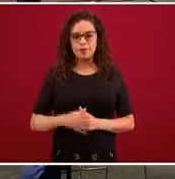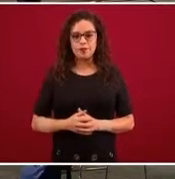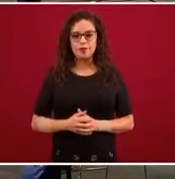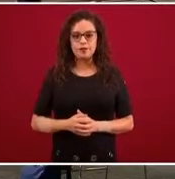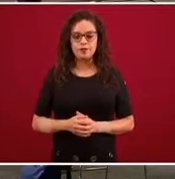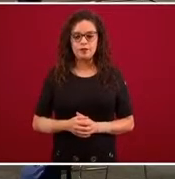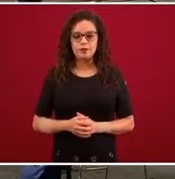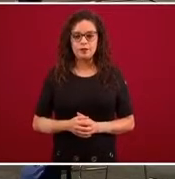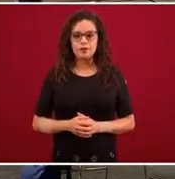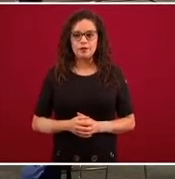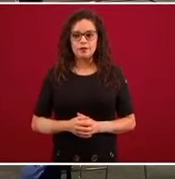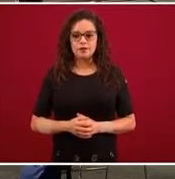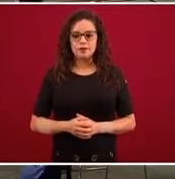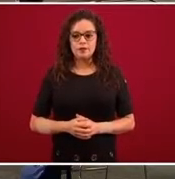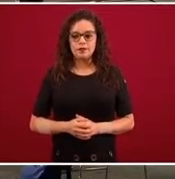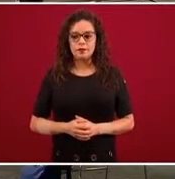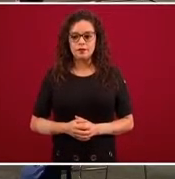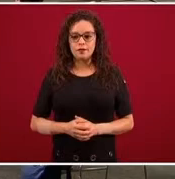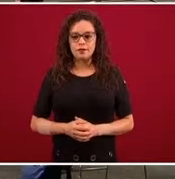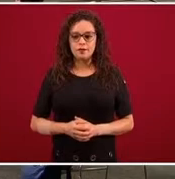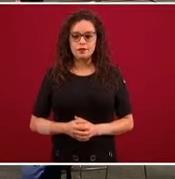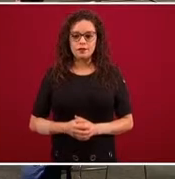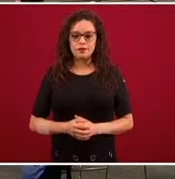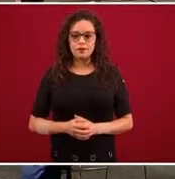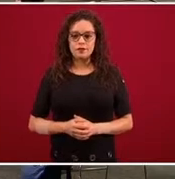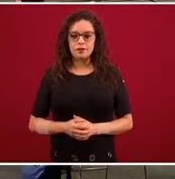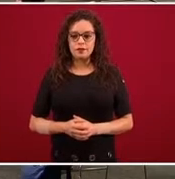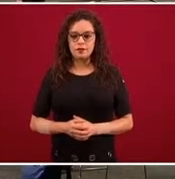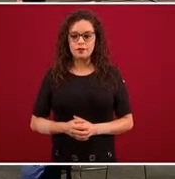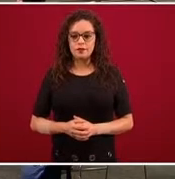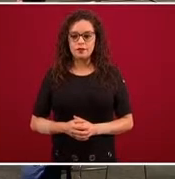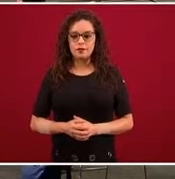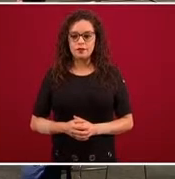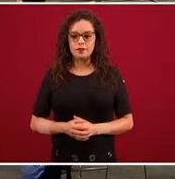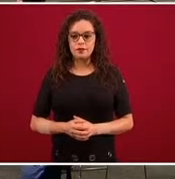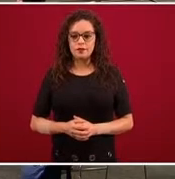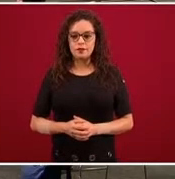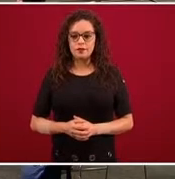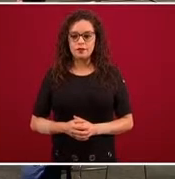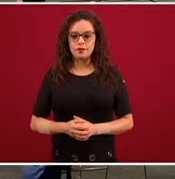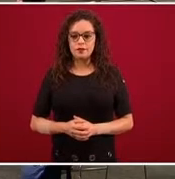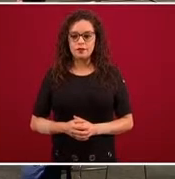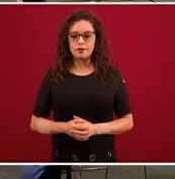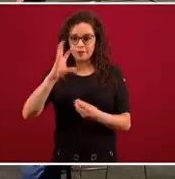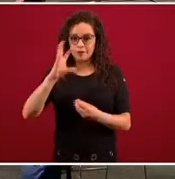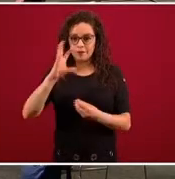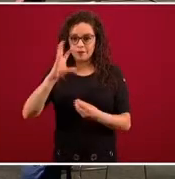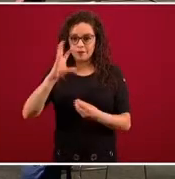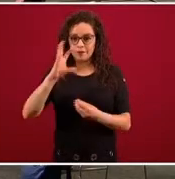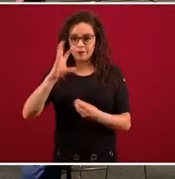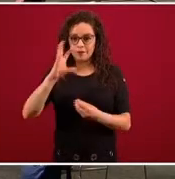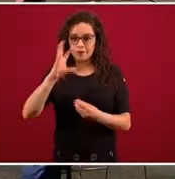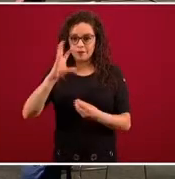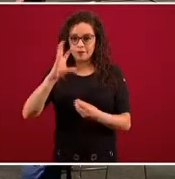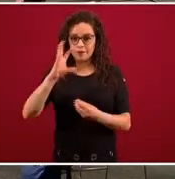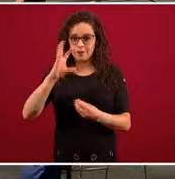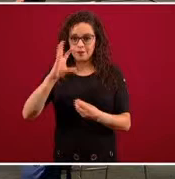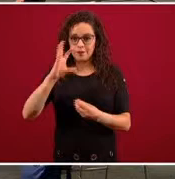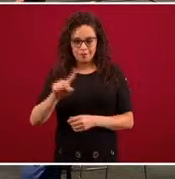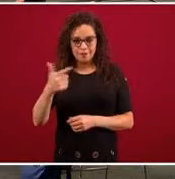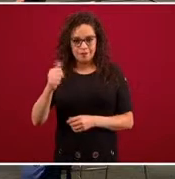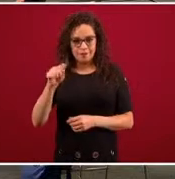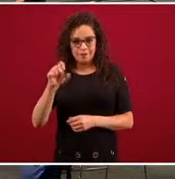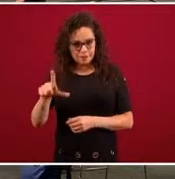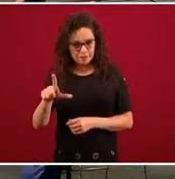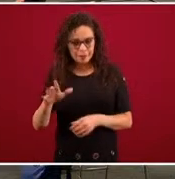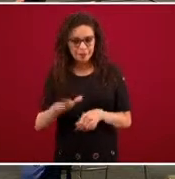Good afternoon. Buenas tardes. Thank you, Dr. Lopez Catel,